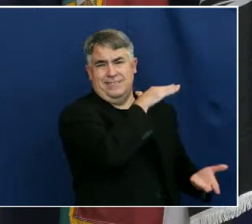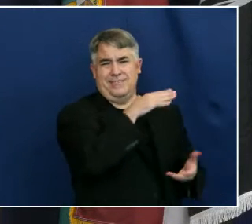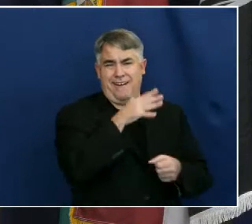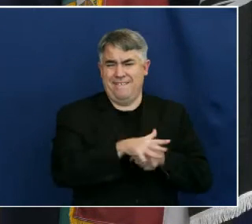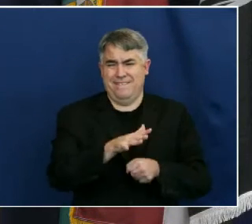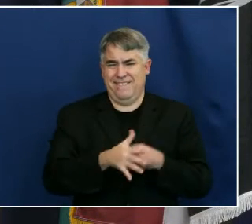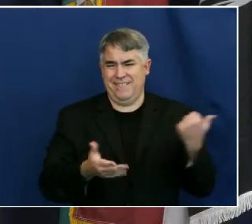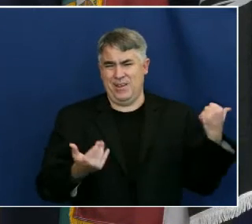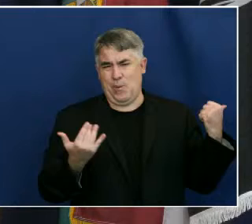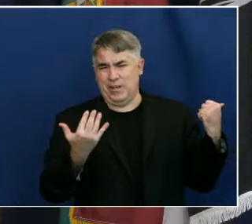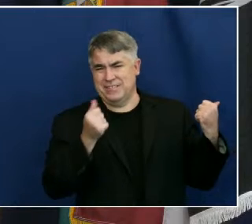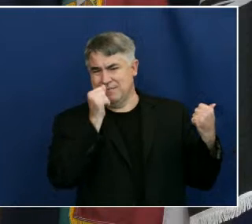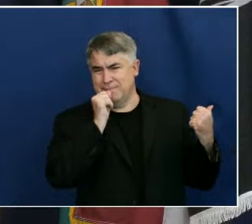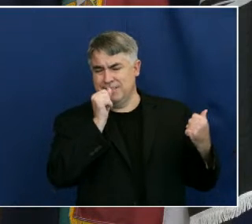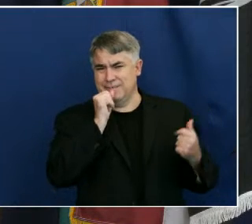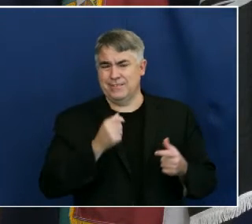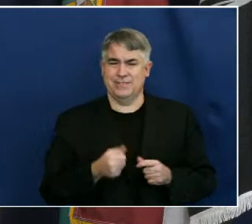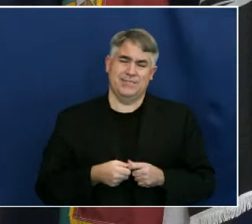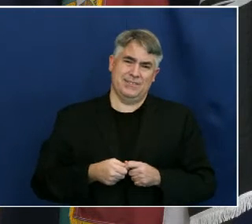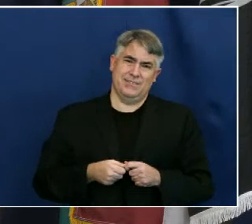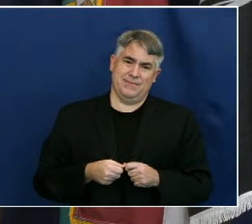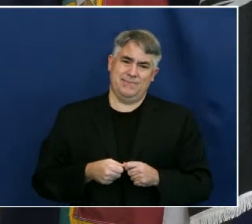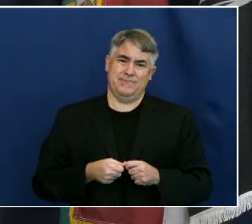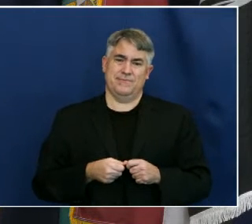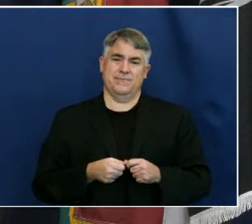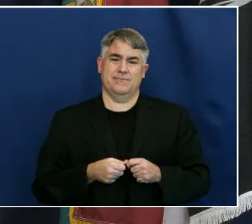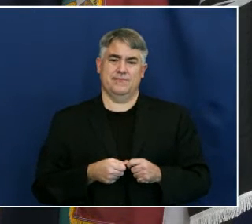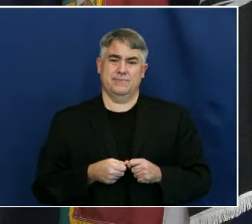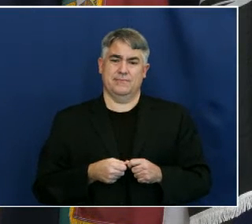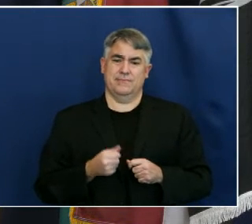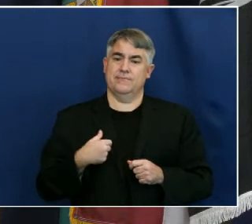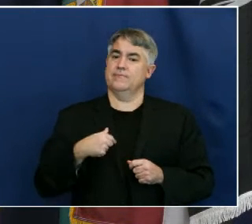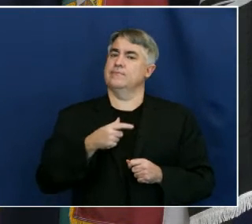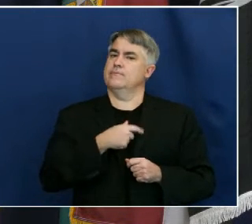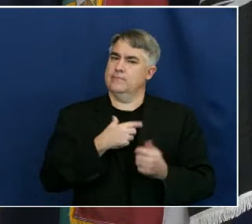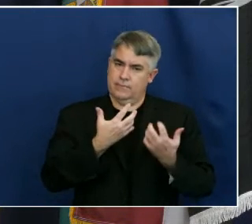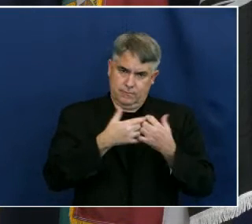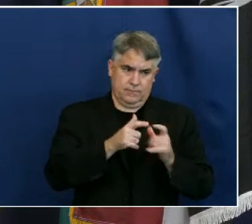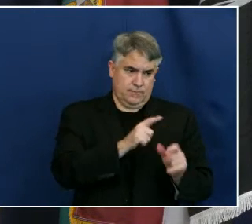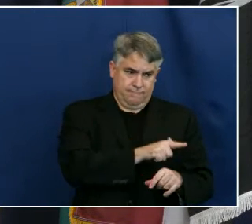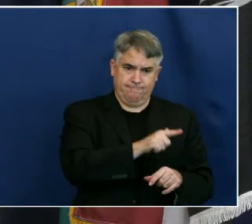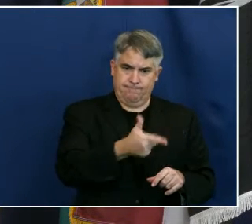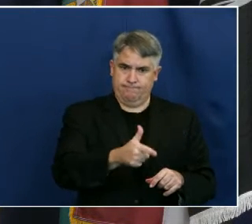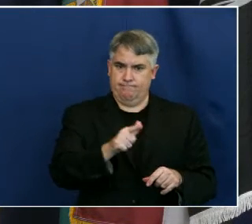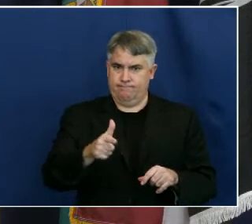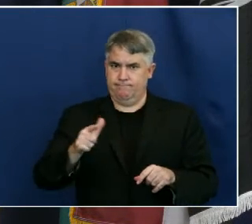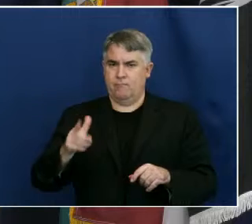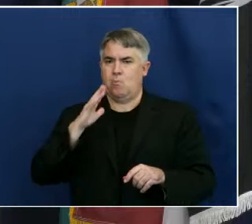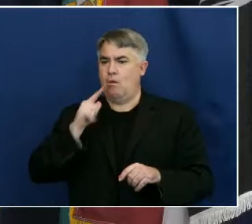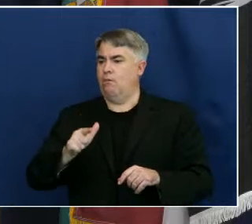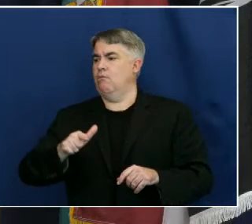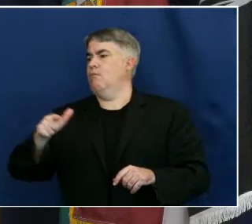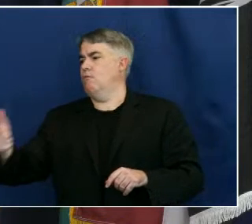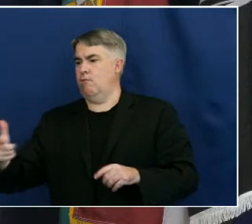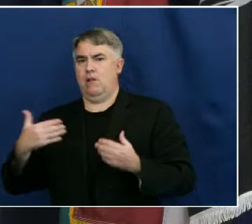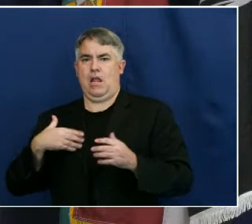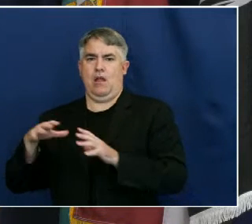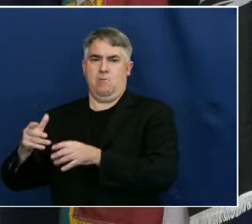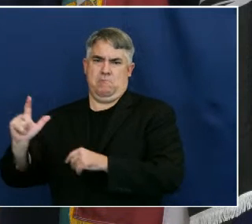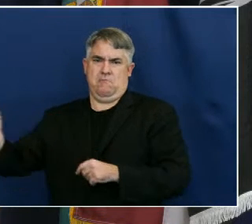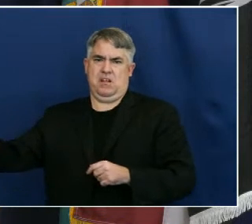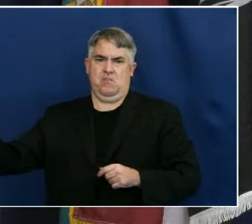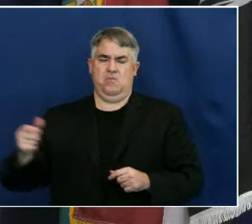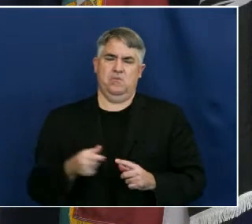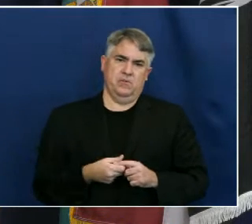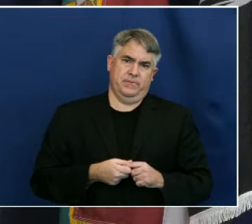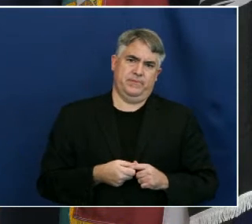get to the general population. But we're going to continue fighting to do everything we can in there. On your second question on hours, it could just